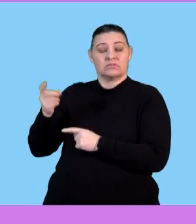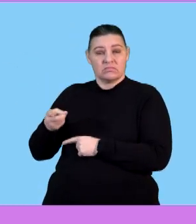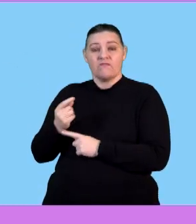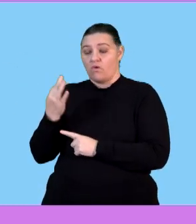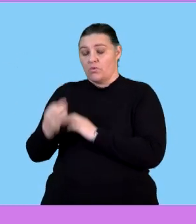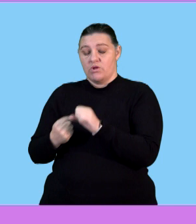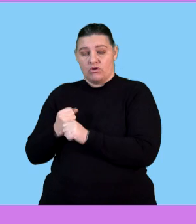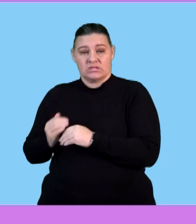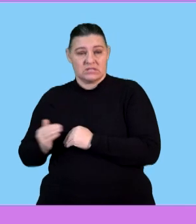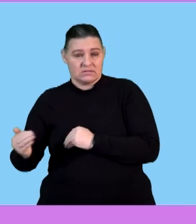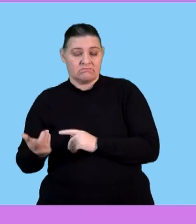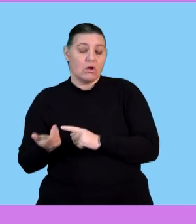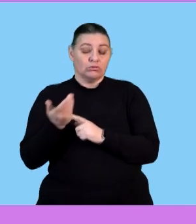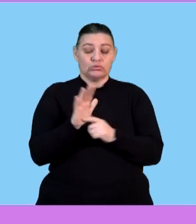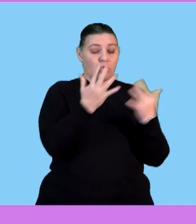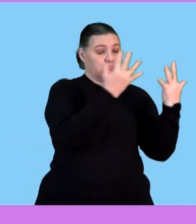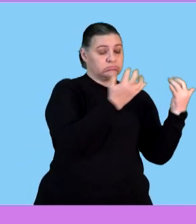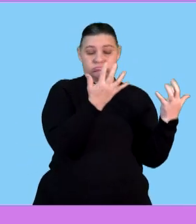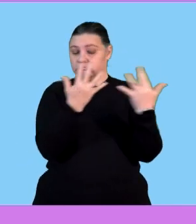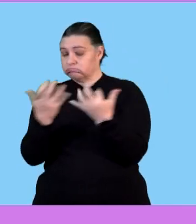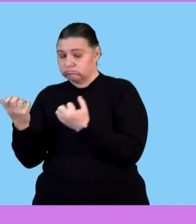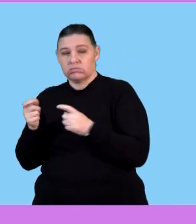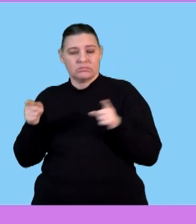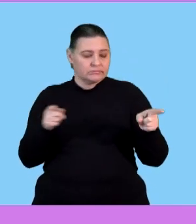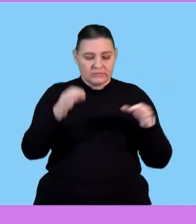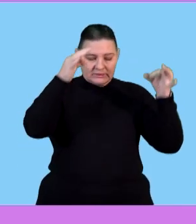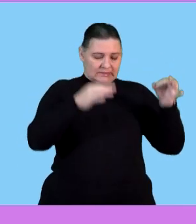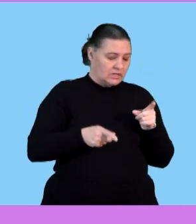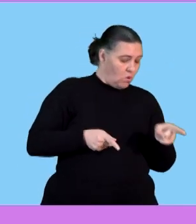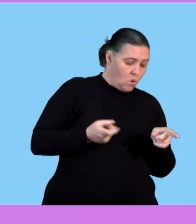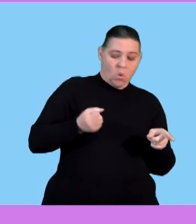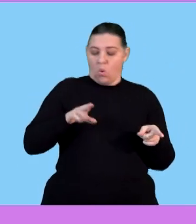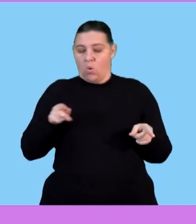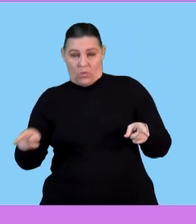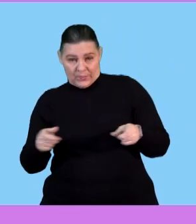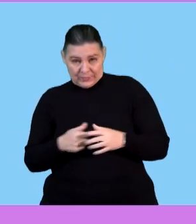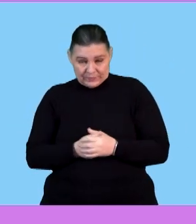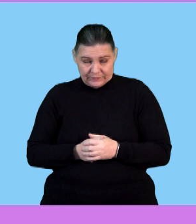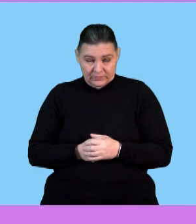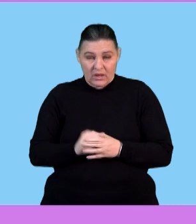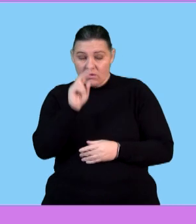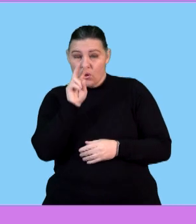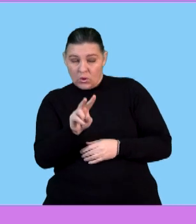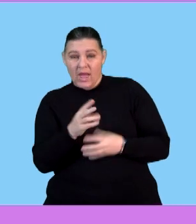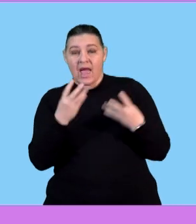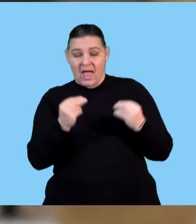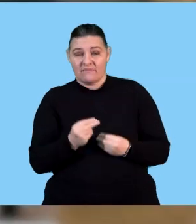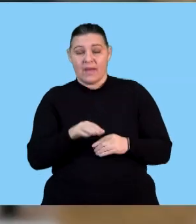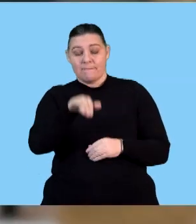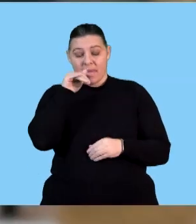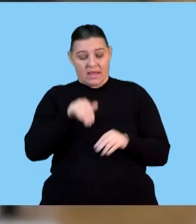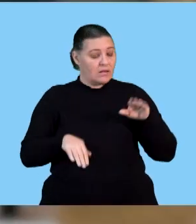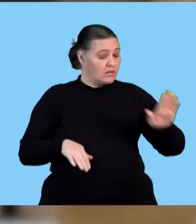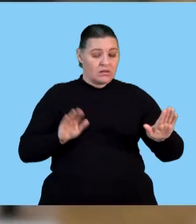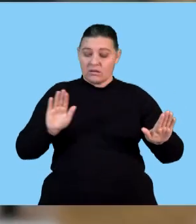3 years. Showing all calculations help Chen decide which bank to choose. Now, if you're looking at this, there's two banks, two